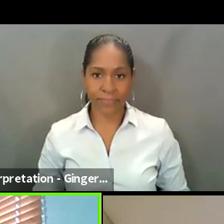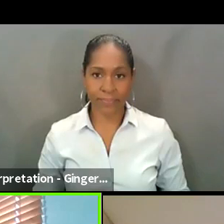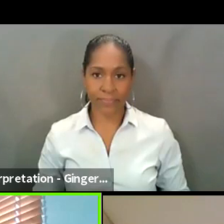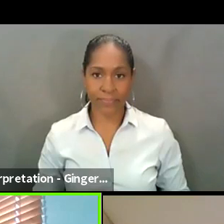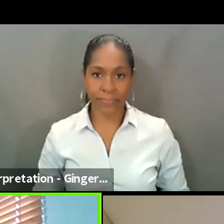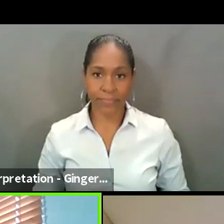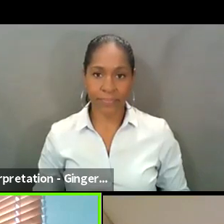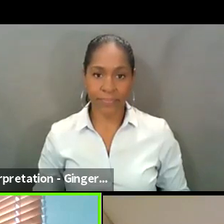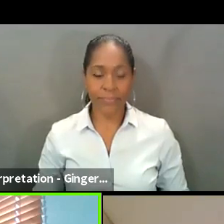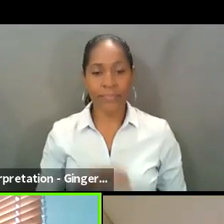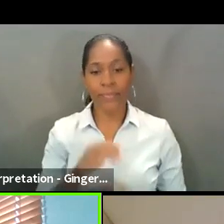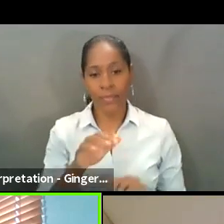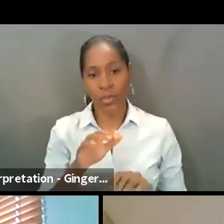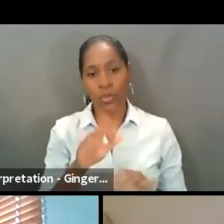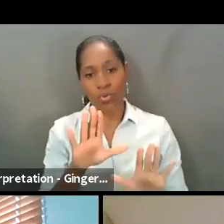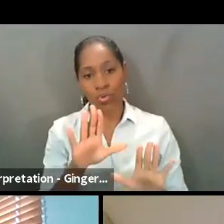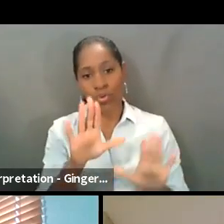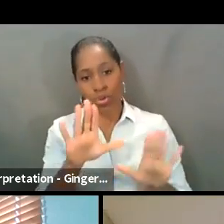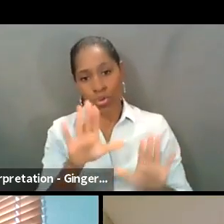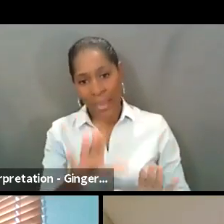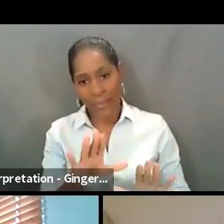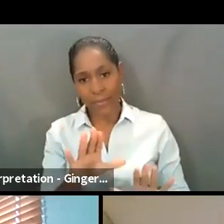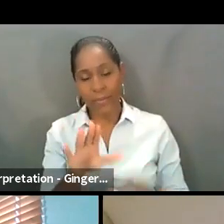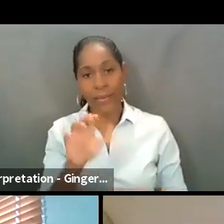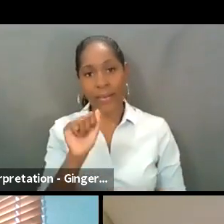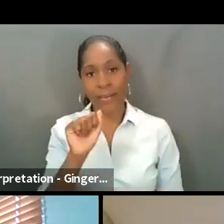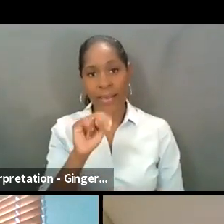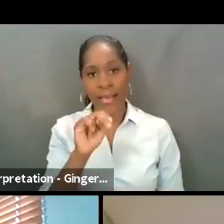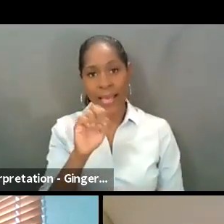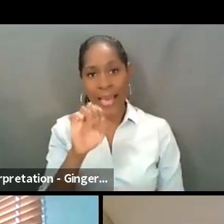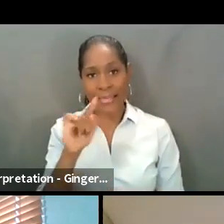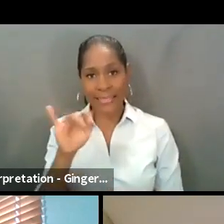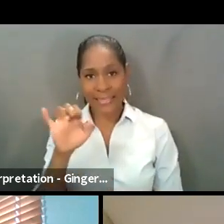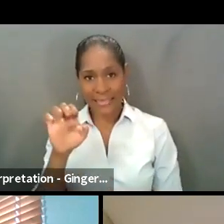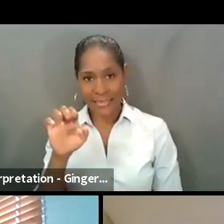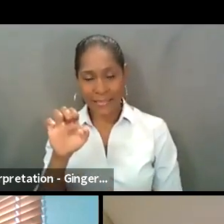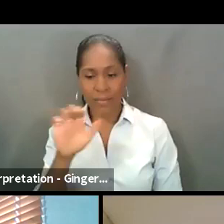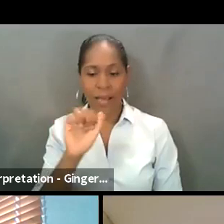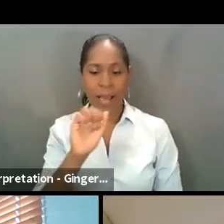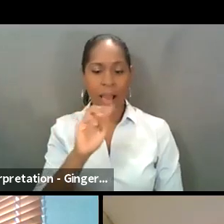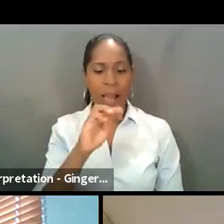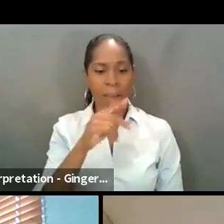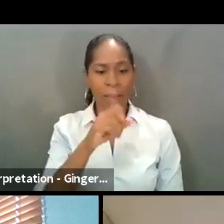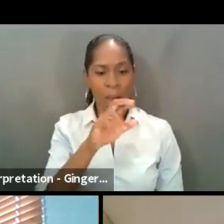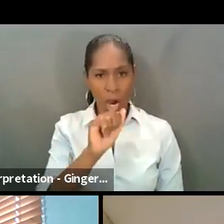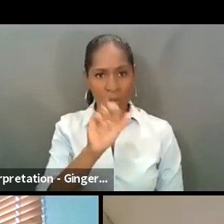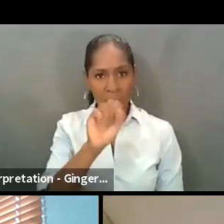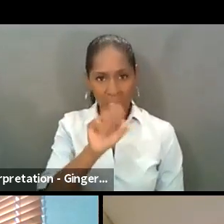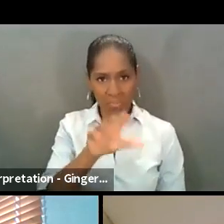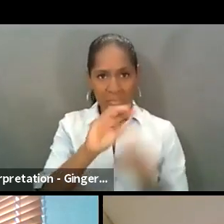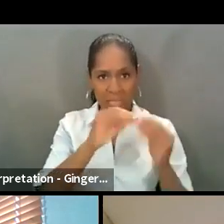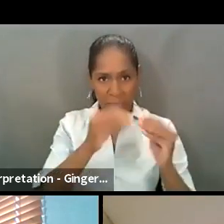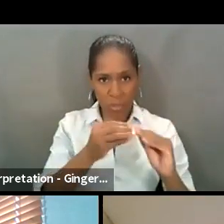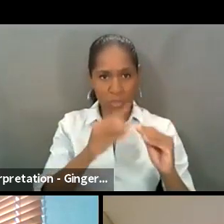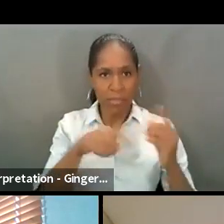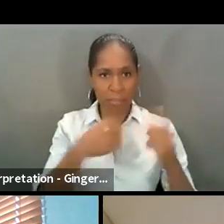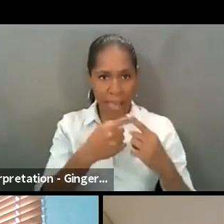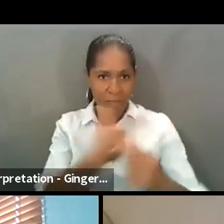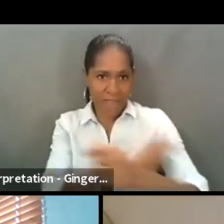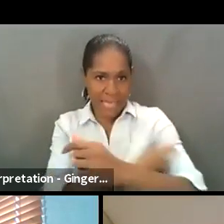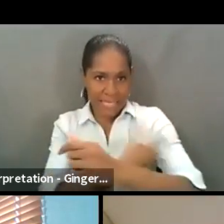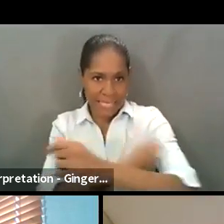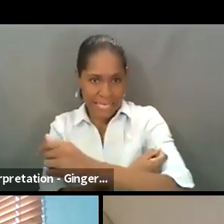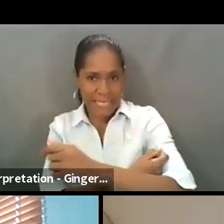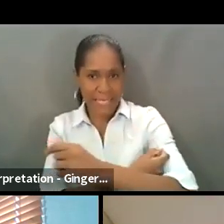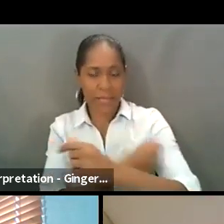Amparo, that's great. Annelise, Amparo did a great job of giving us sort of the stats of where we're at in the COVID-19 vaccine and some of the ways that we're